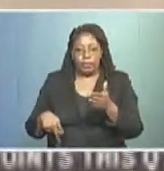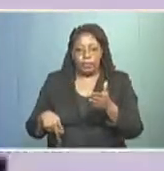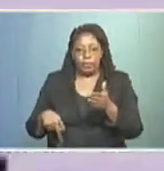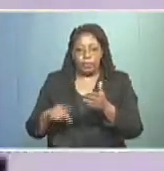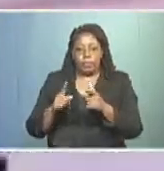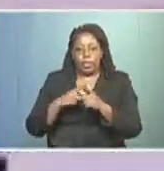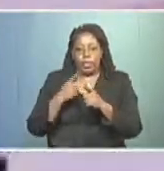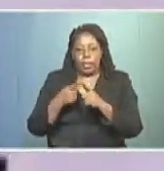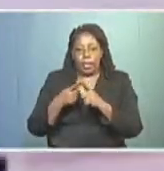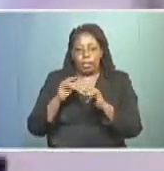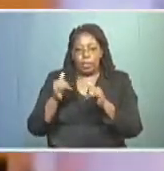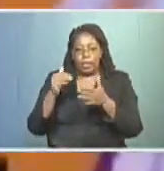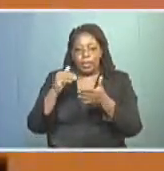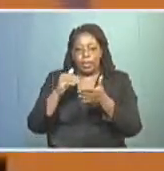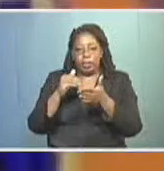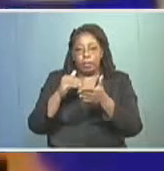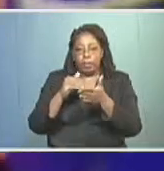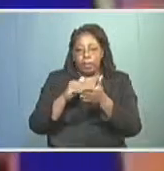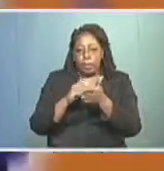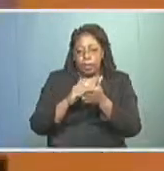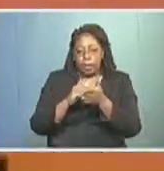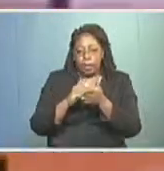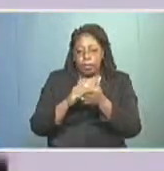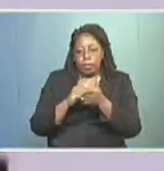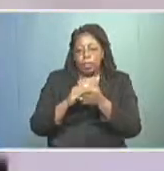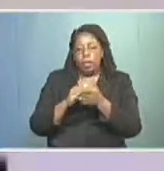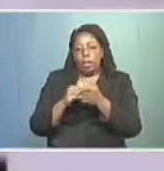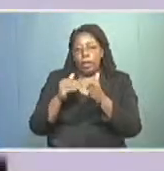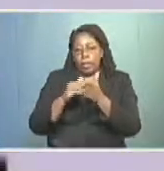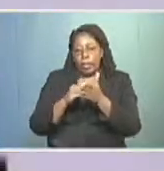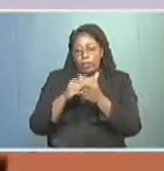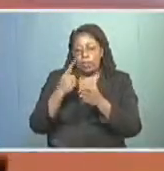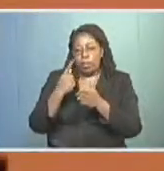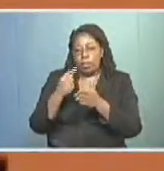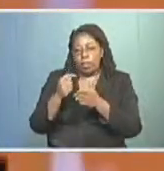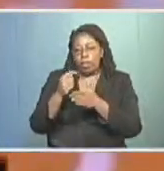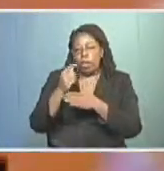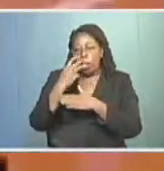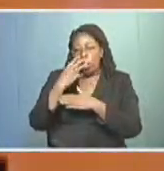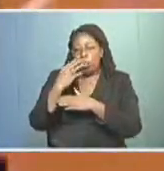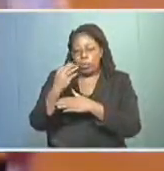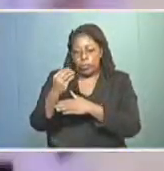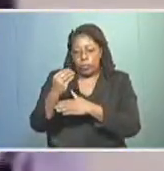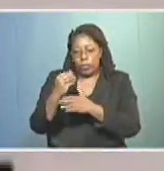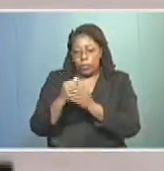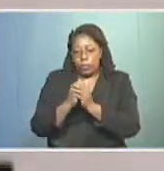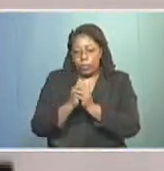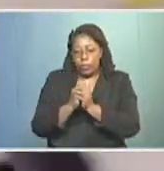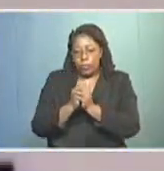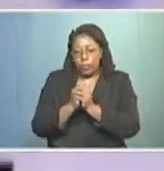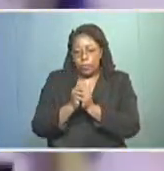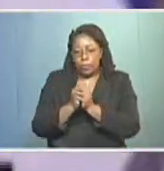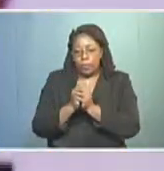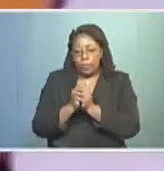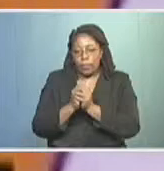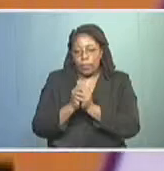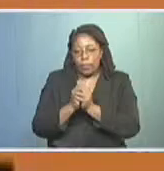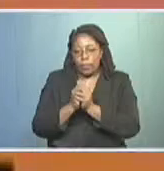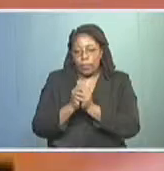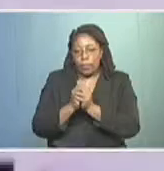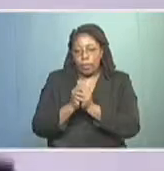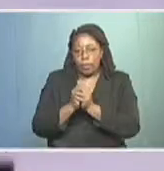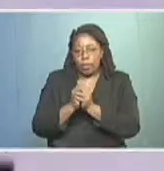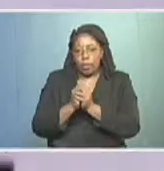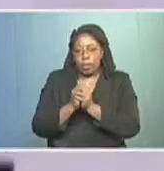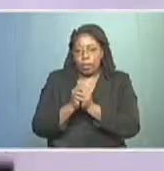Timberwolves. Meantime, DeAndre Ayton will play a second game since returning from that injury on Monday when the Phoenix Suns seek their 10th win